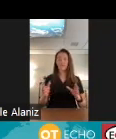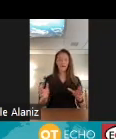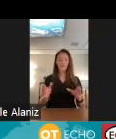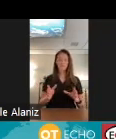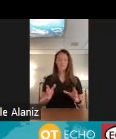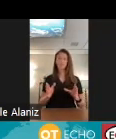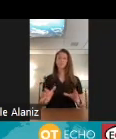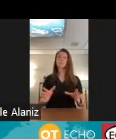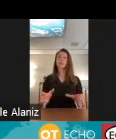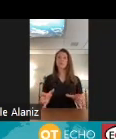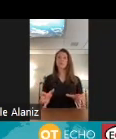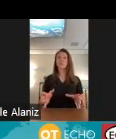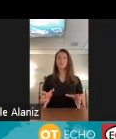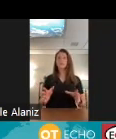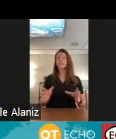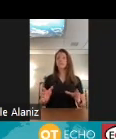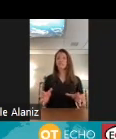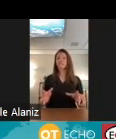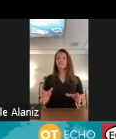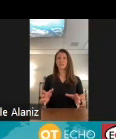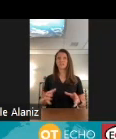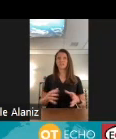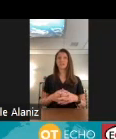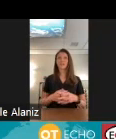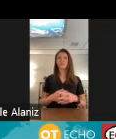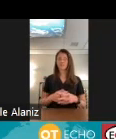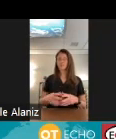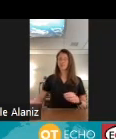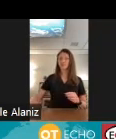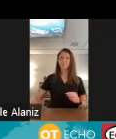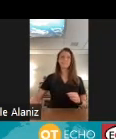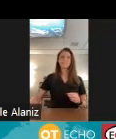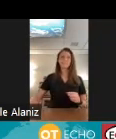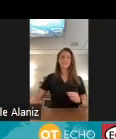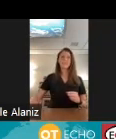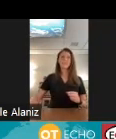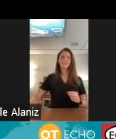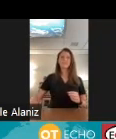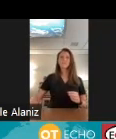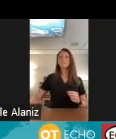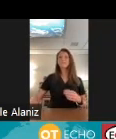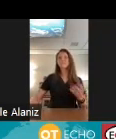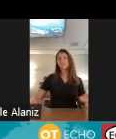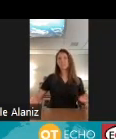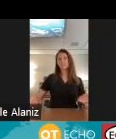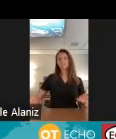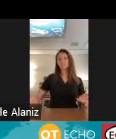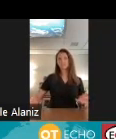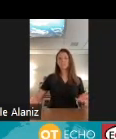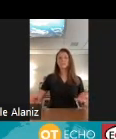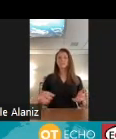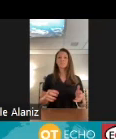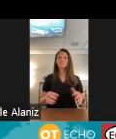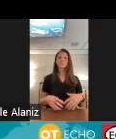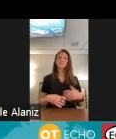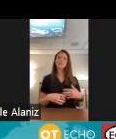example of how we measure directly the executive function of inhibition. And then next up is the indirect measures.